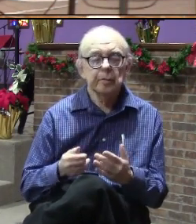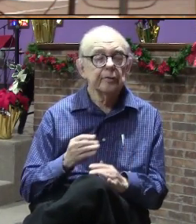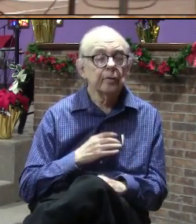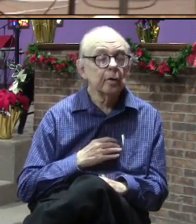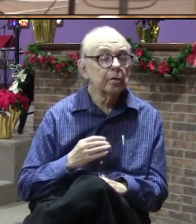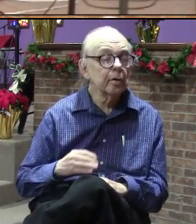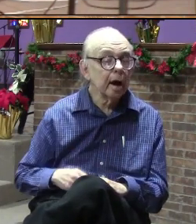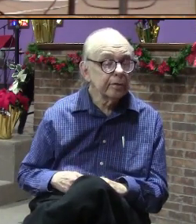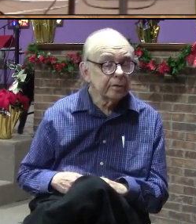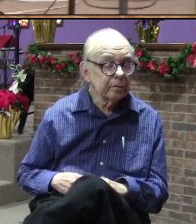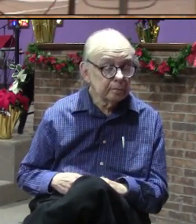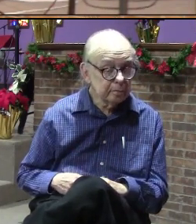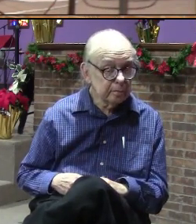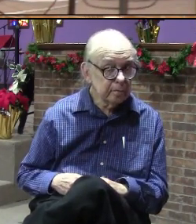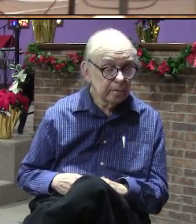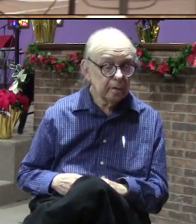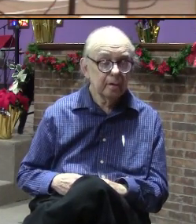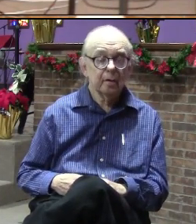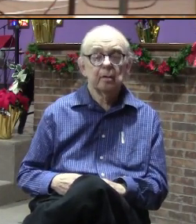Christ,